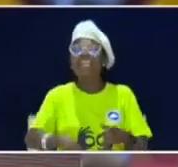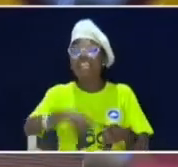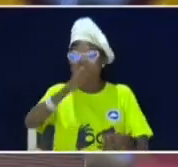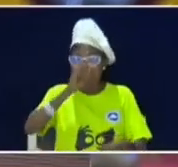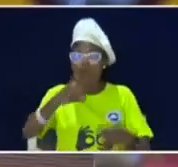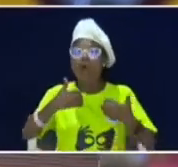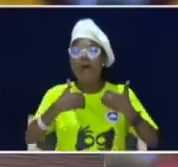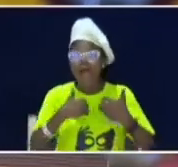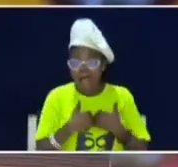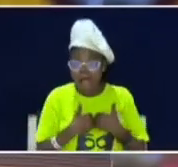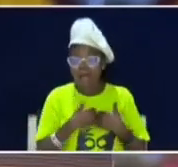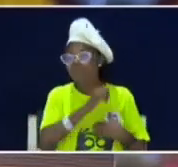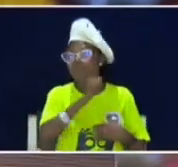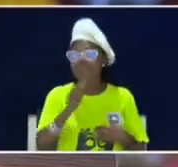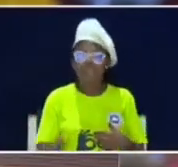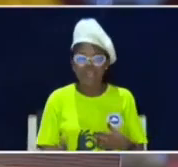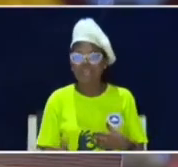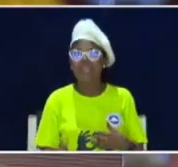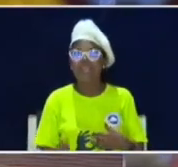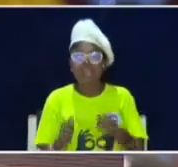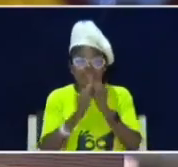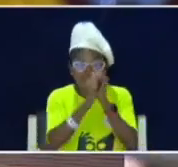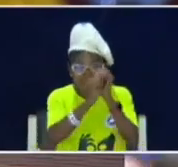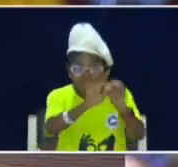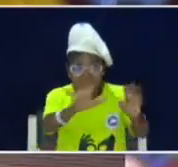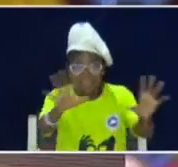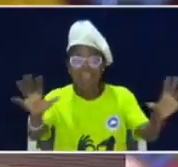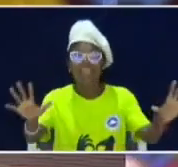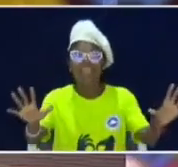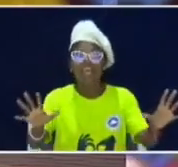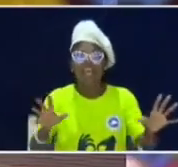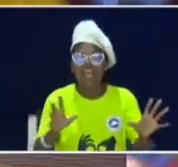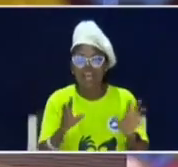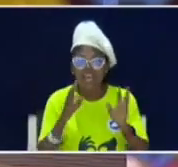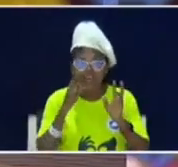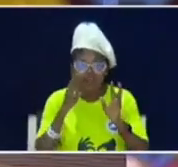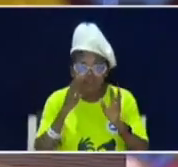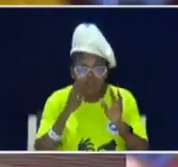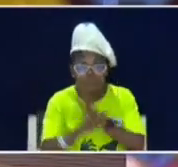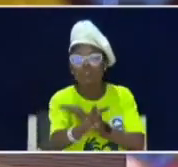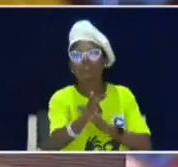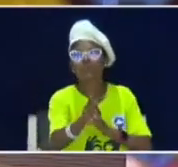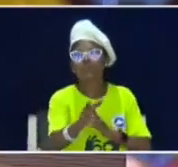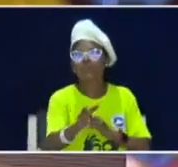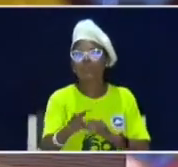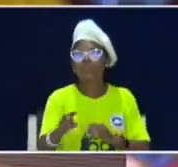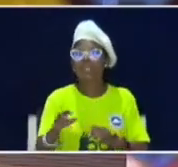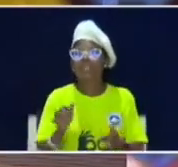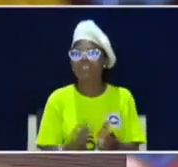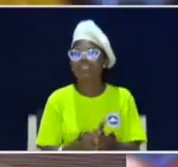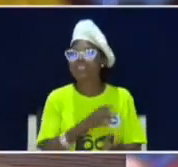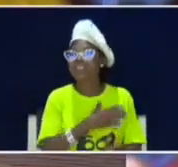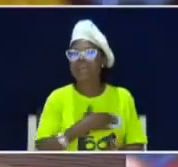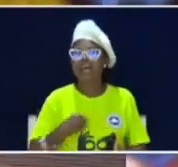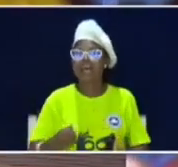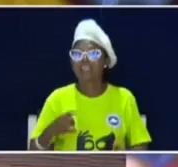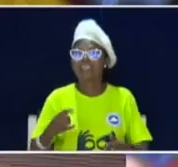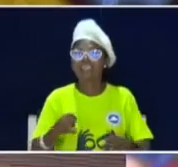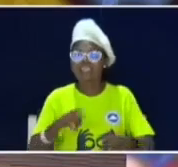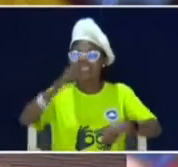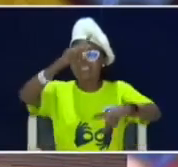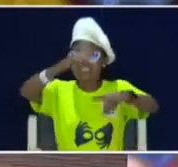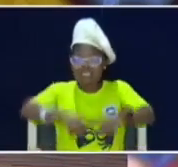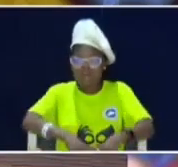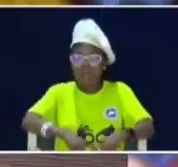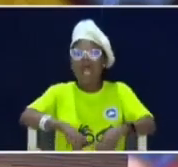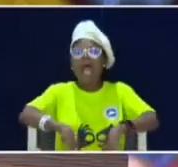sharp and a clear vision. The length and the breadth you can go in life is determined by how